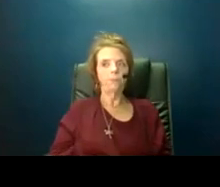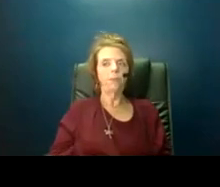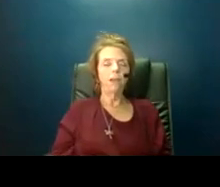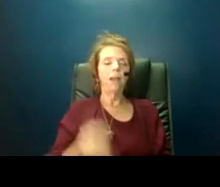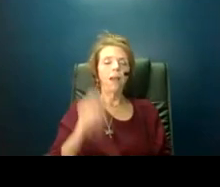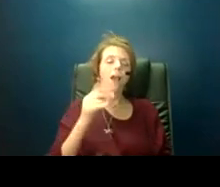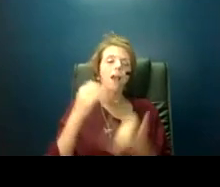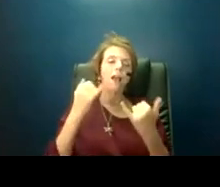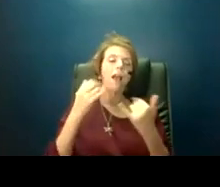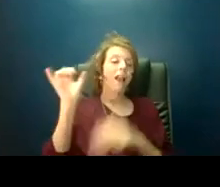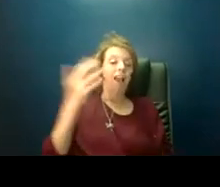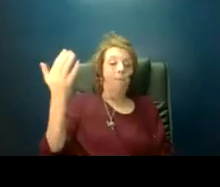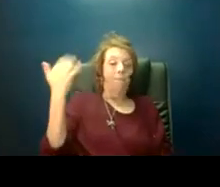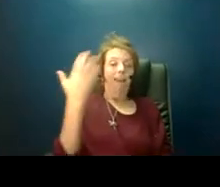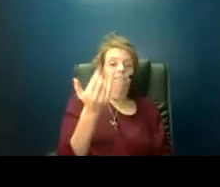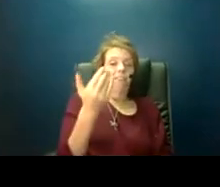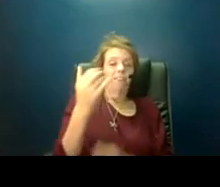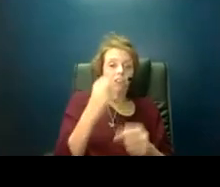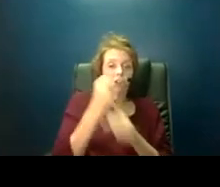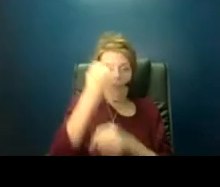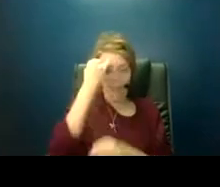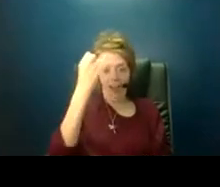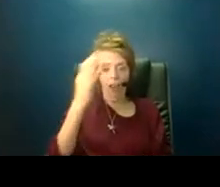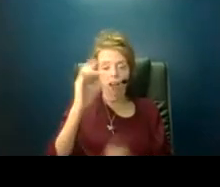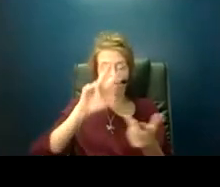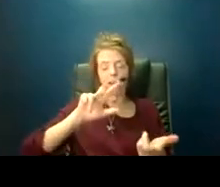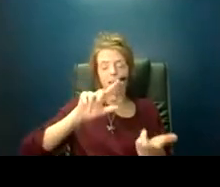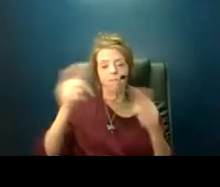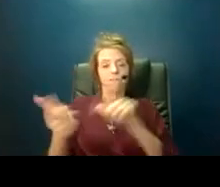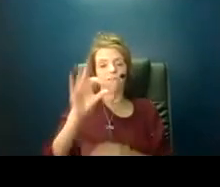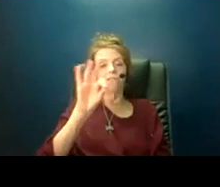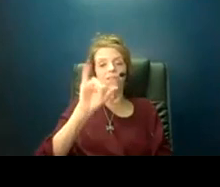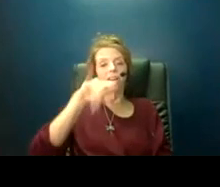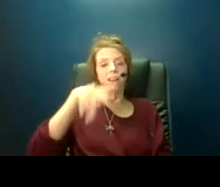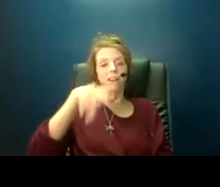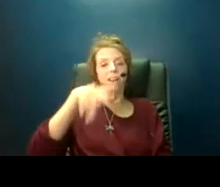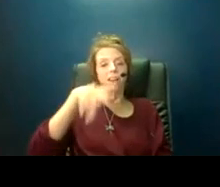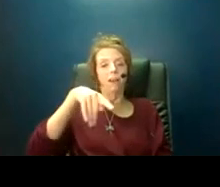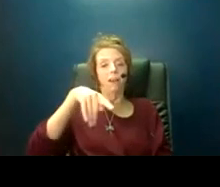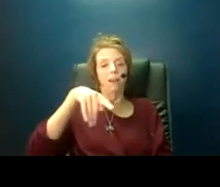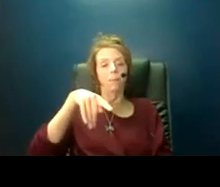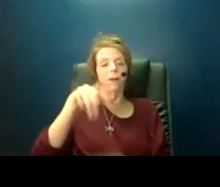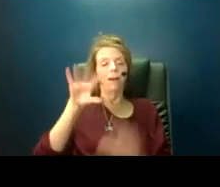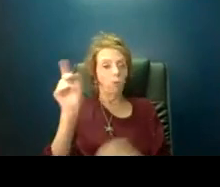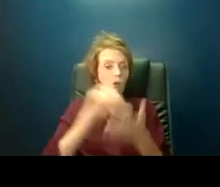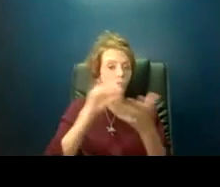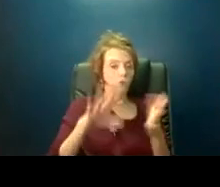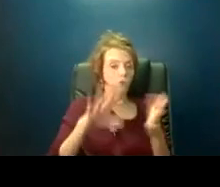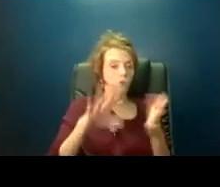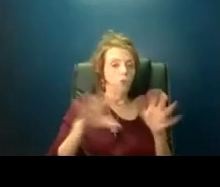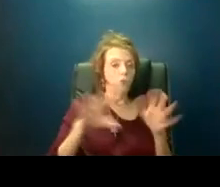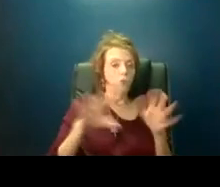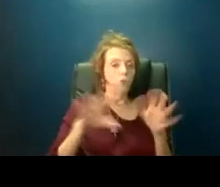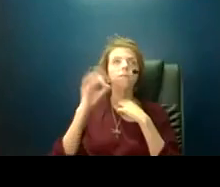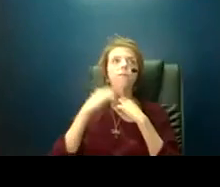Back in, 15 years ago, the idea of a flipped classroom was out, where students were doing a lot of kind of